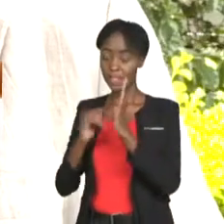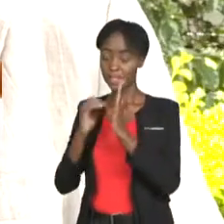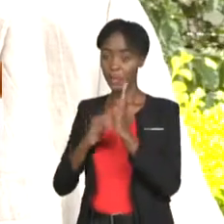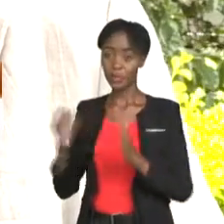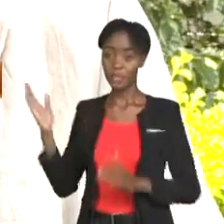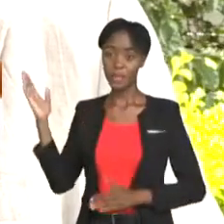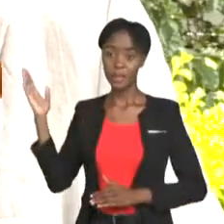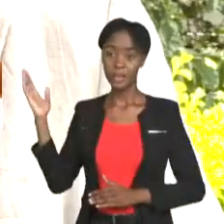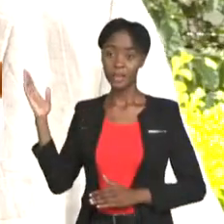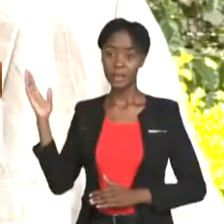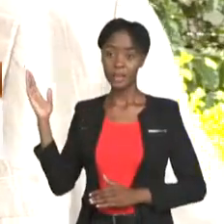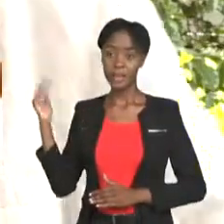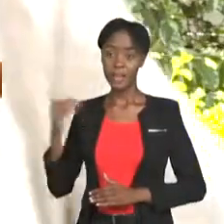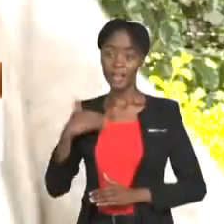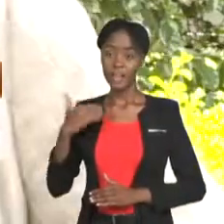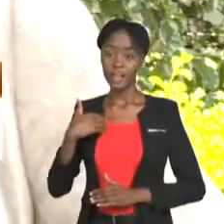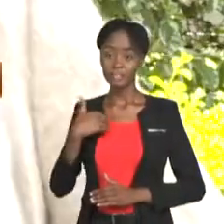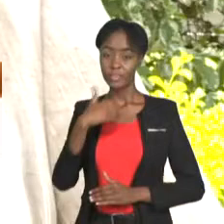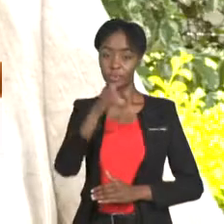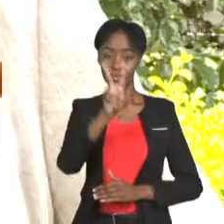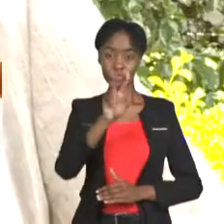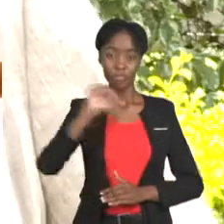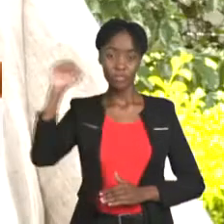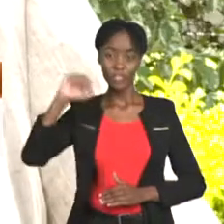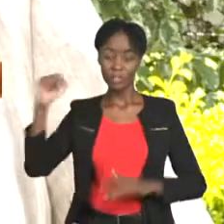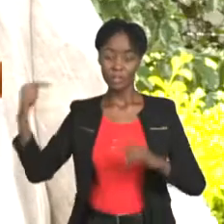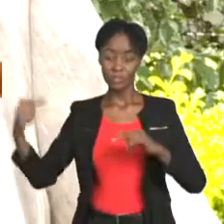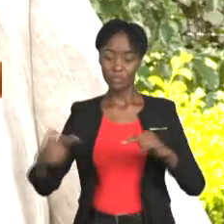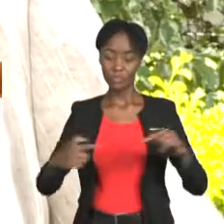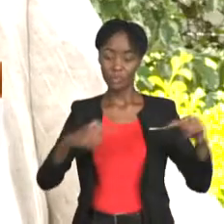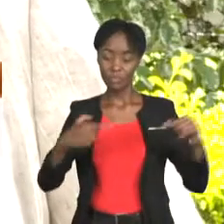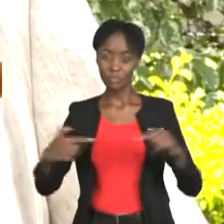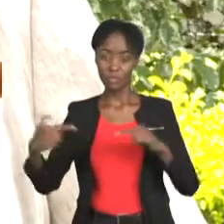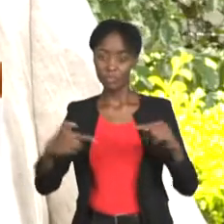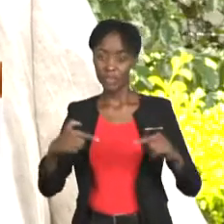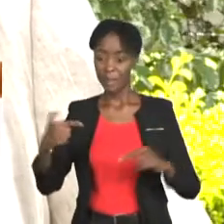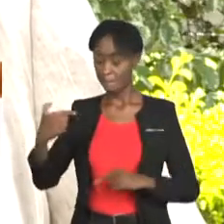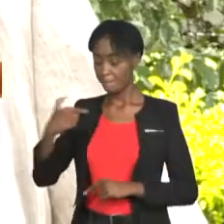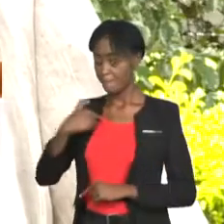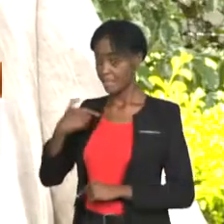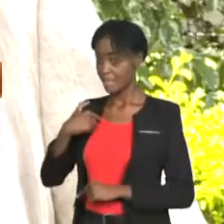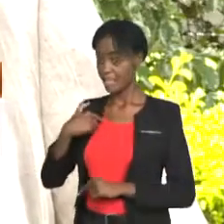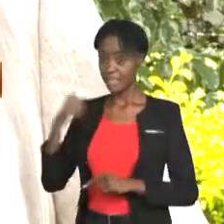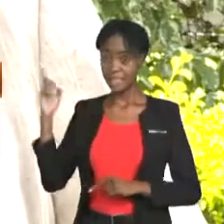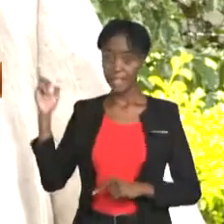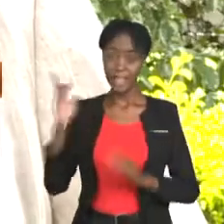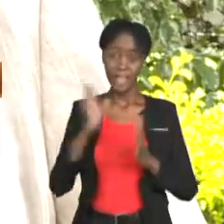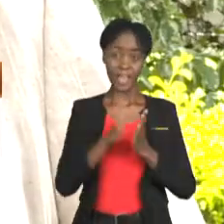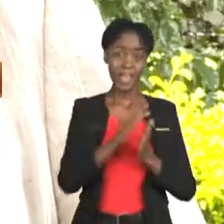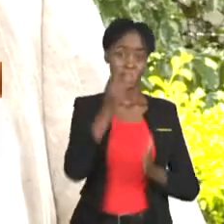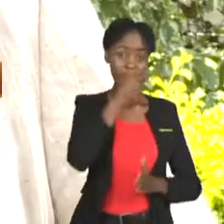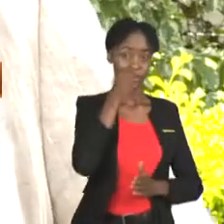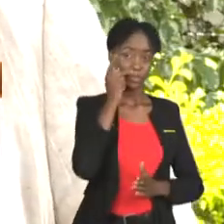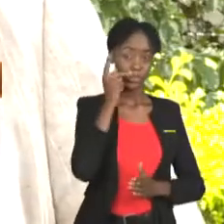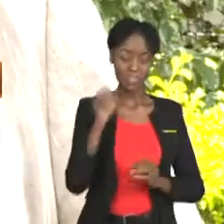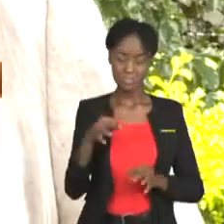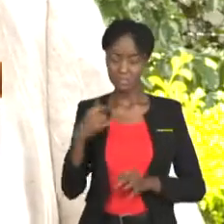is a political battle between two people, me and Kalonzo. Nikimshinda aende